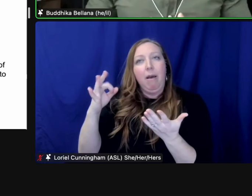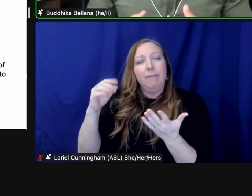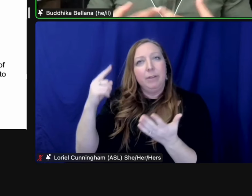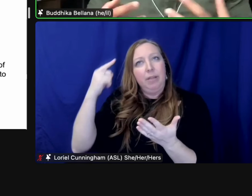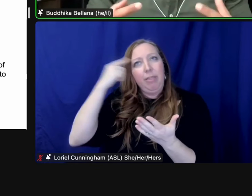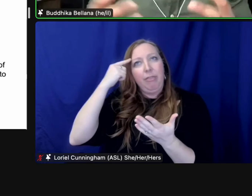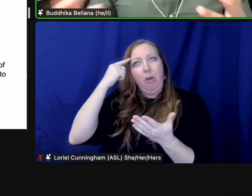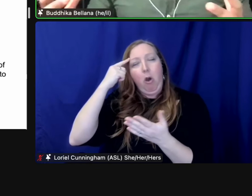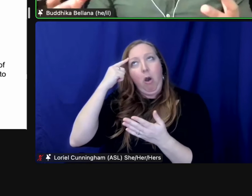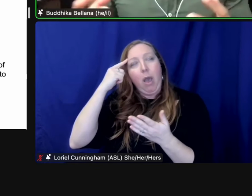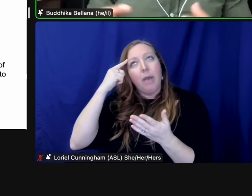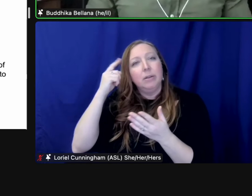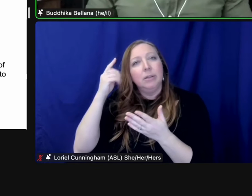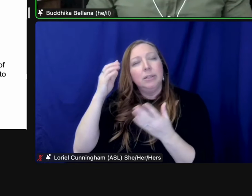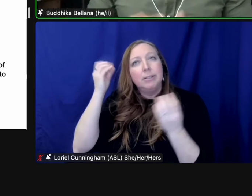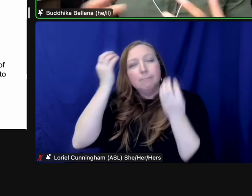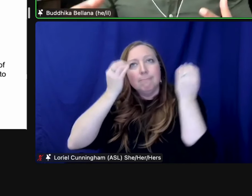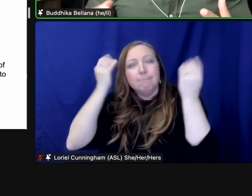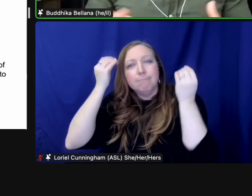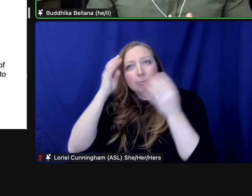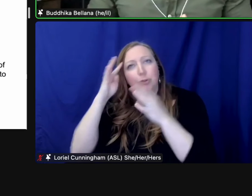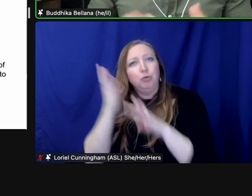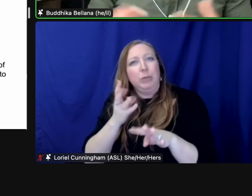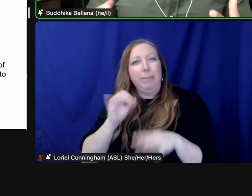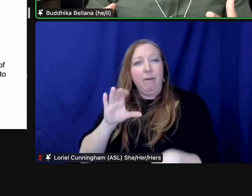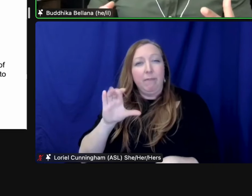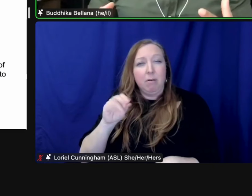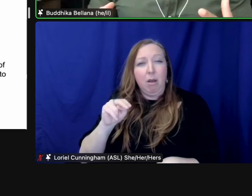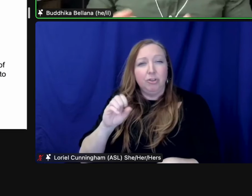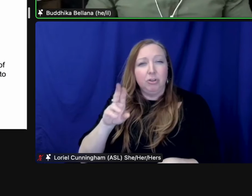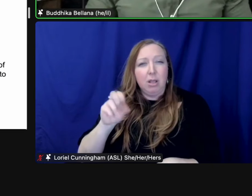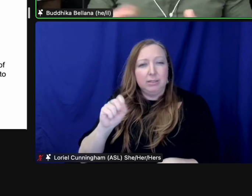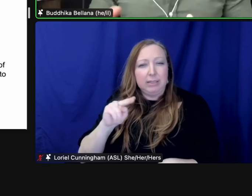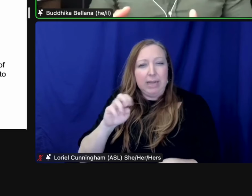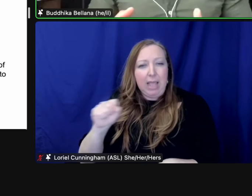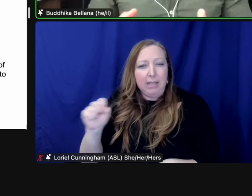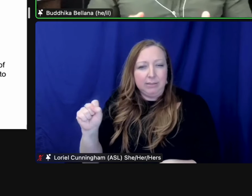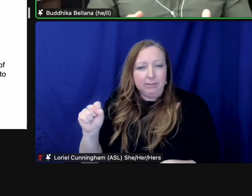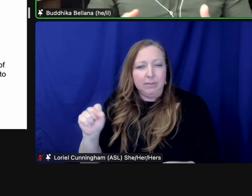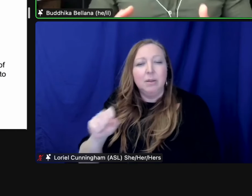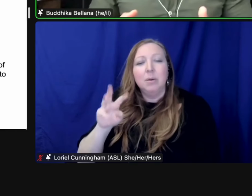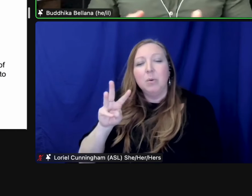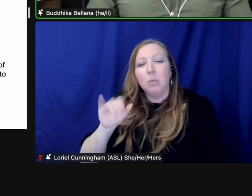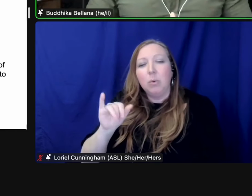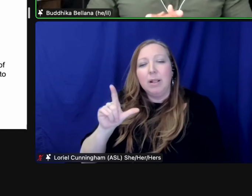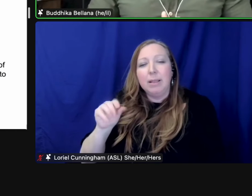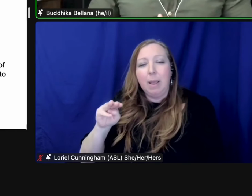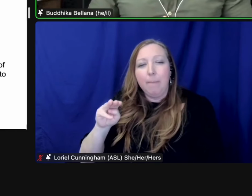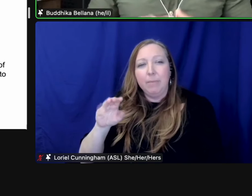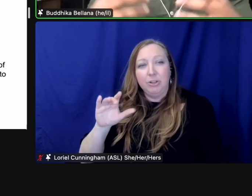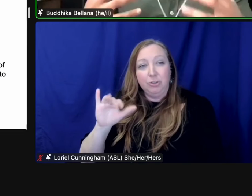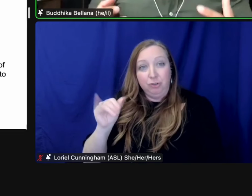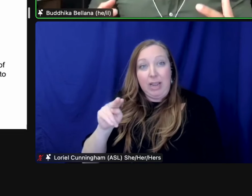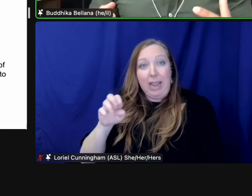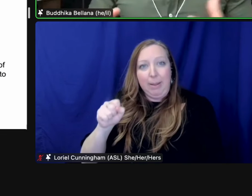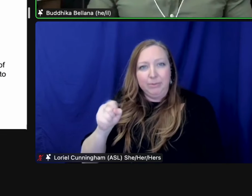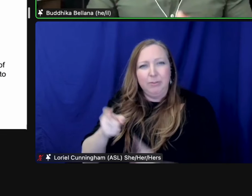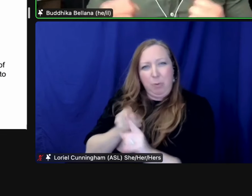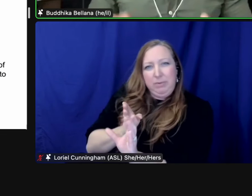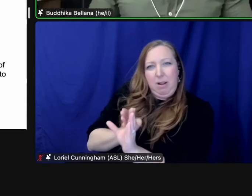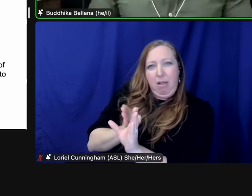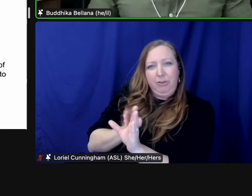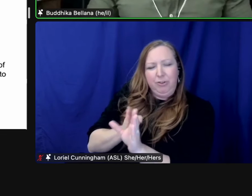which was very eloquently described by William James in his Principles of Psychology. And this is a quote that I like in particular. It's that